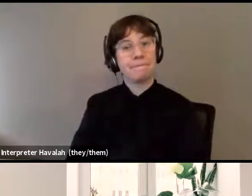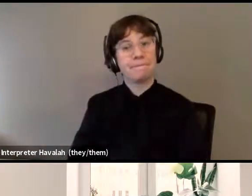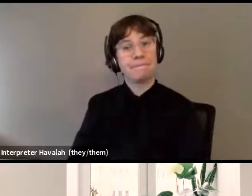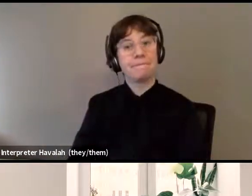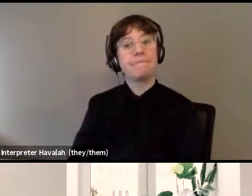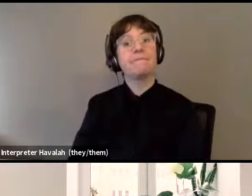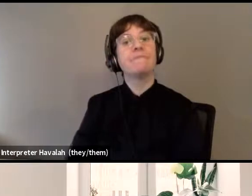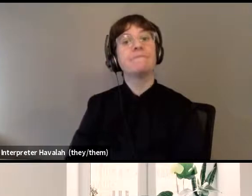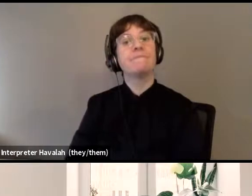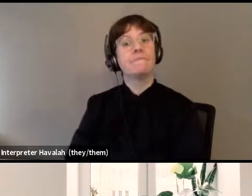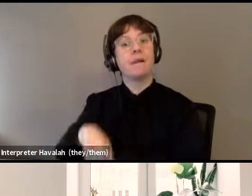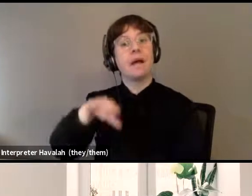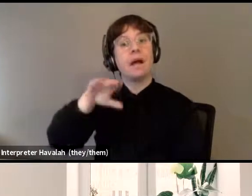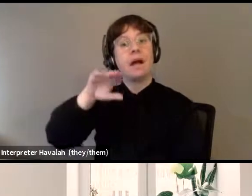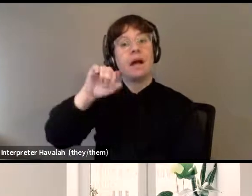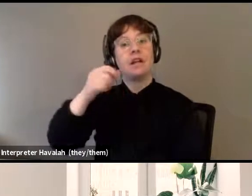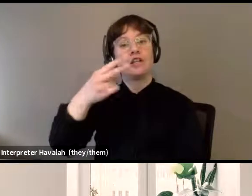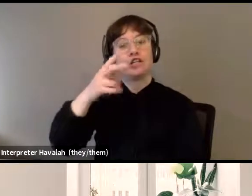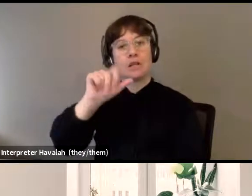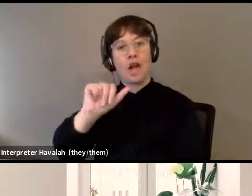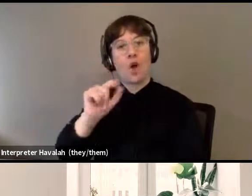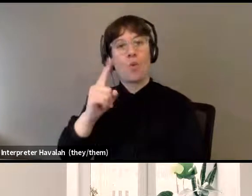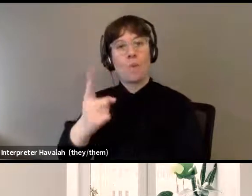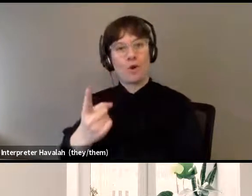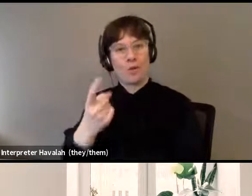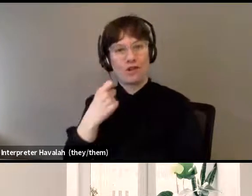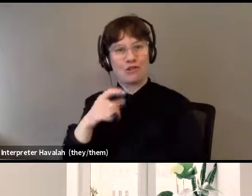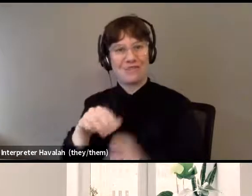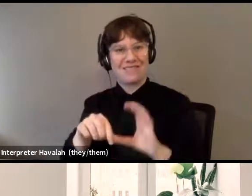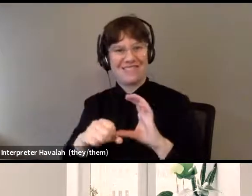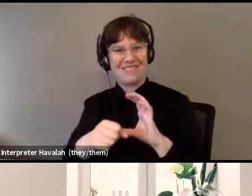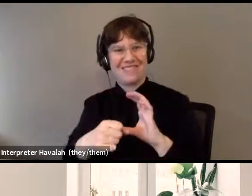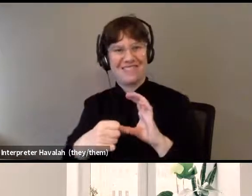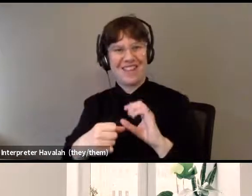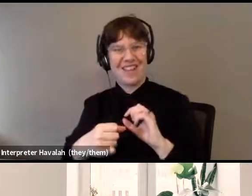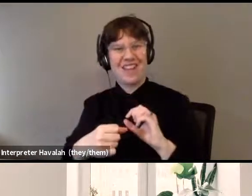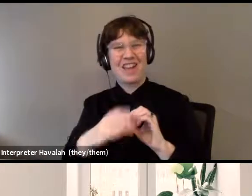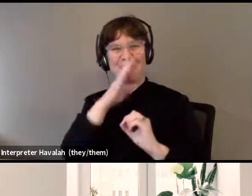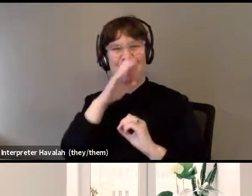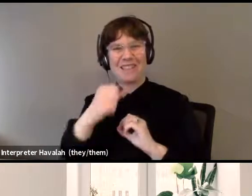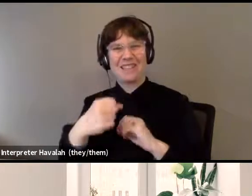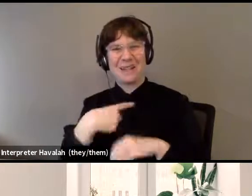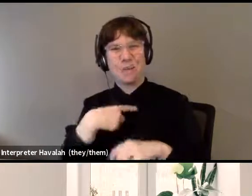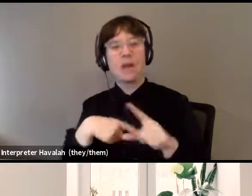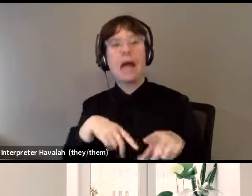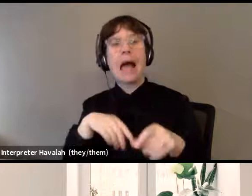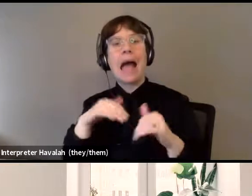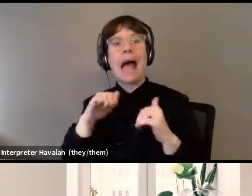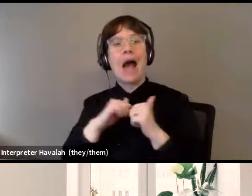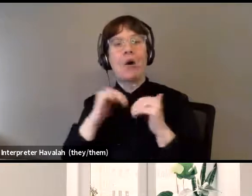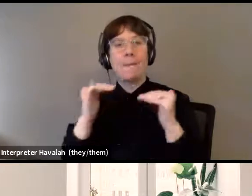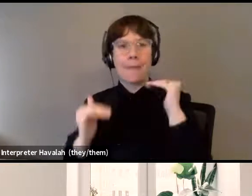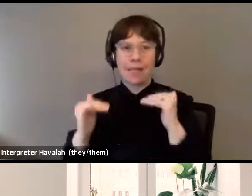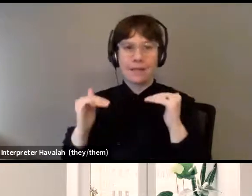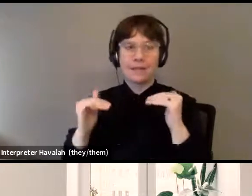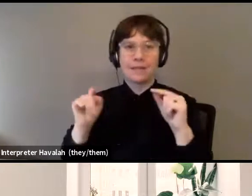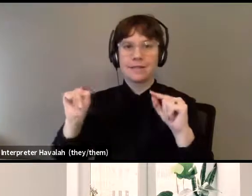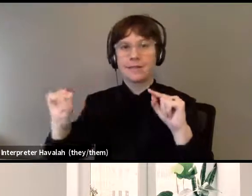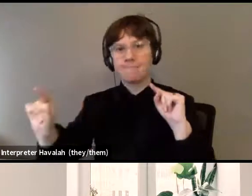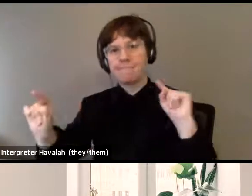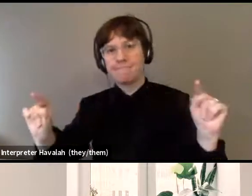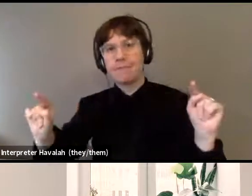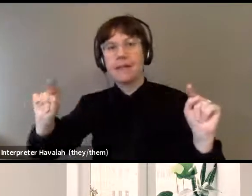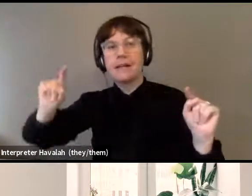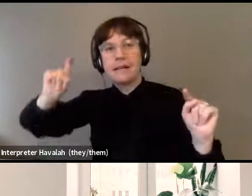And then another question that was accidentally sent to me instead of the whole chat asks, how do you balance that food justice from the demand